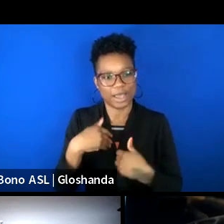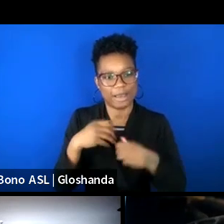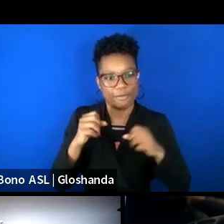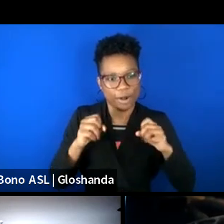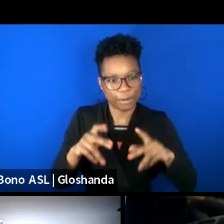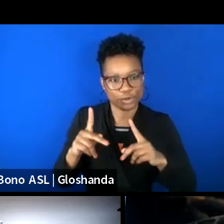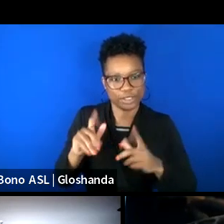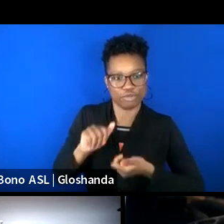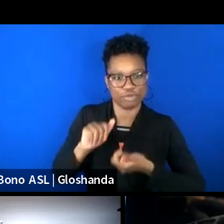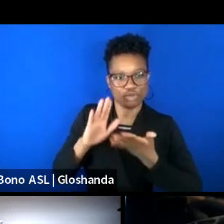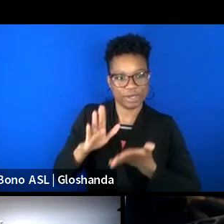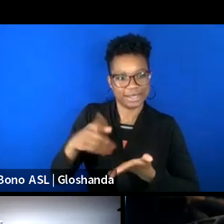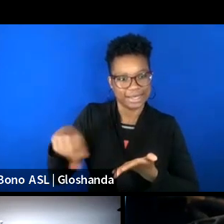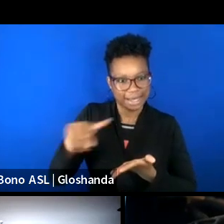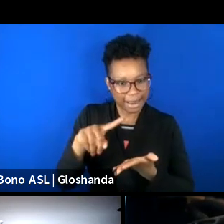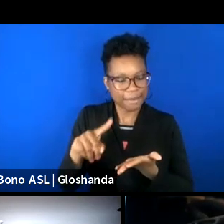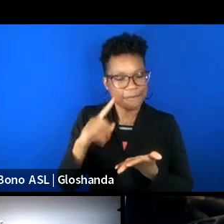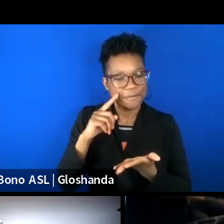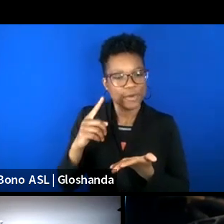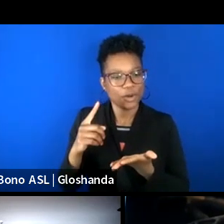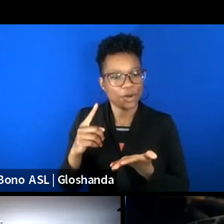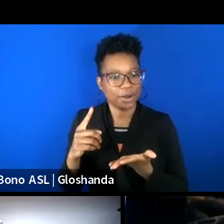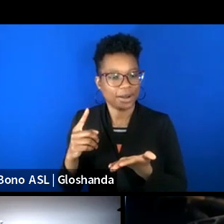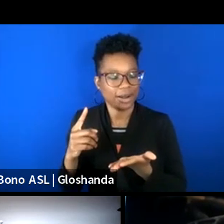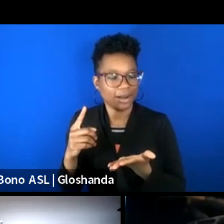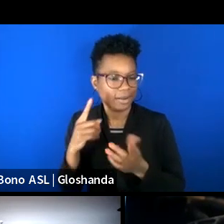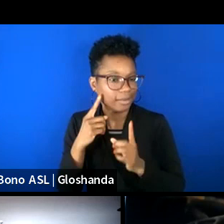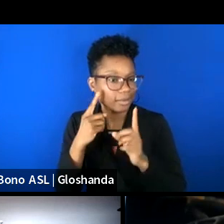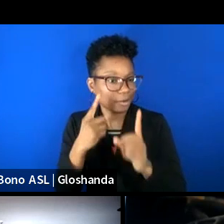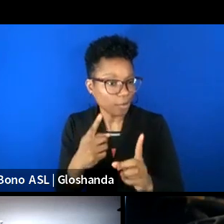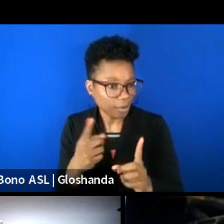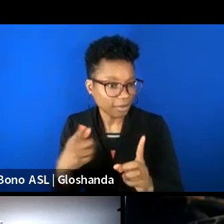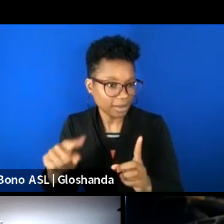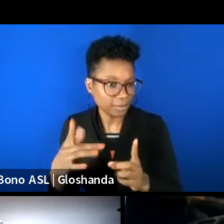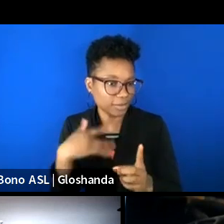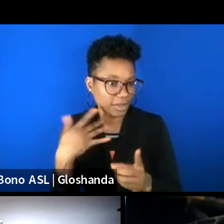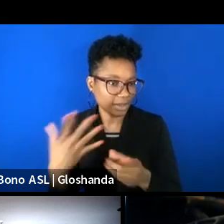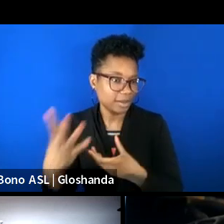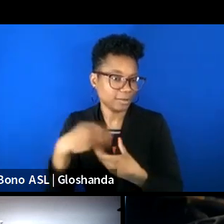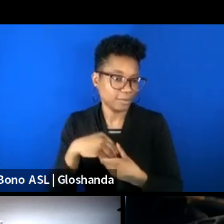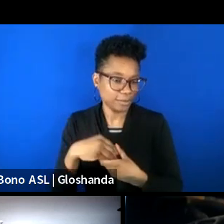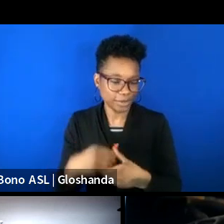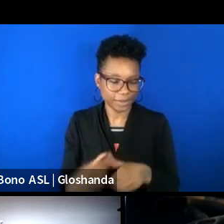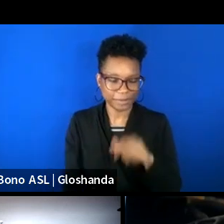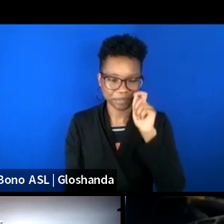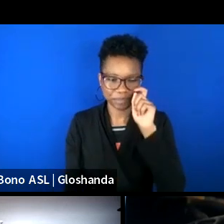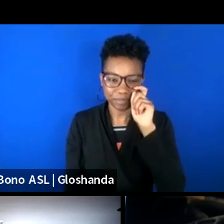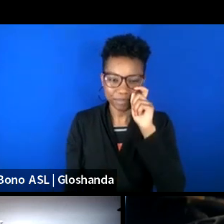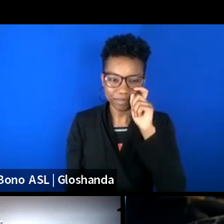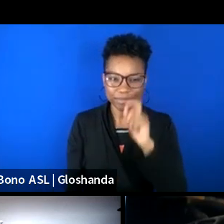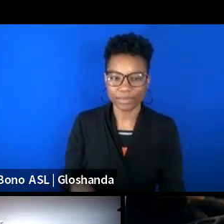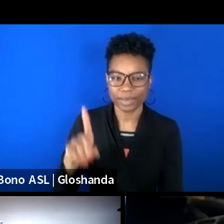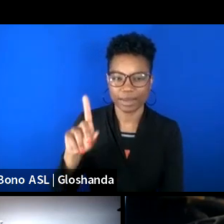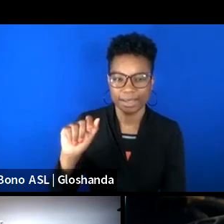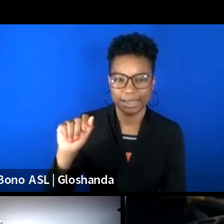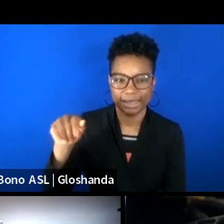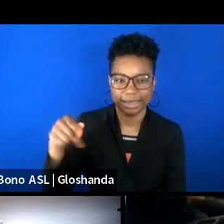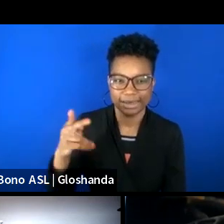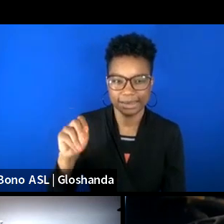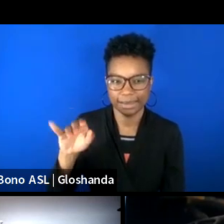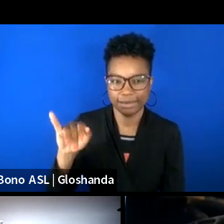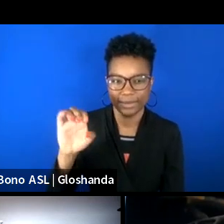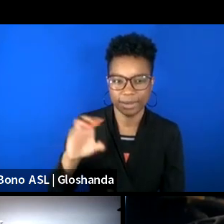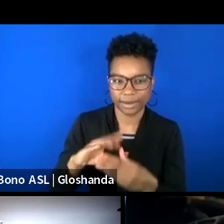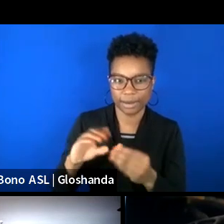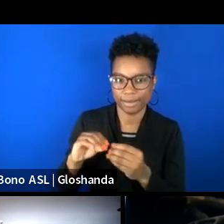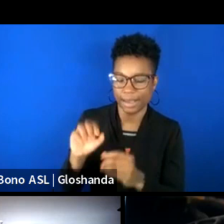they can feel included. So. I love it. Thank you so much. I also wanted to know, you know, how are you able to keep up